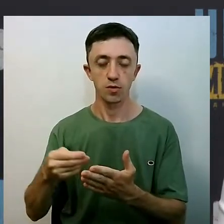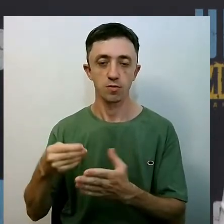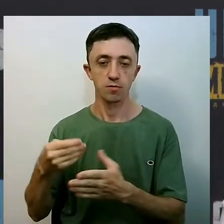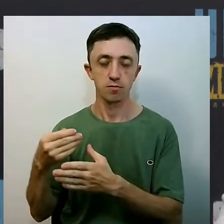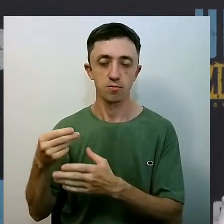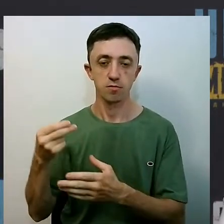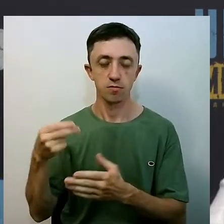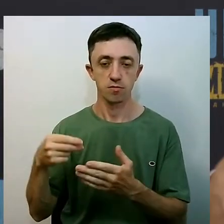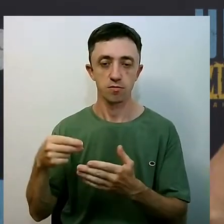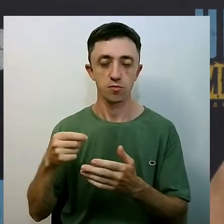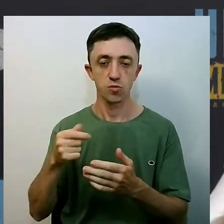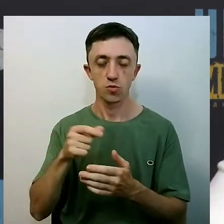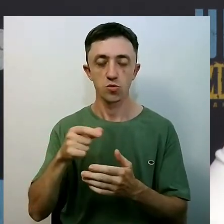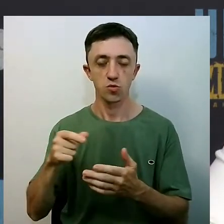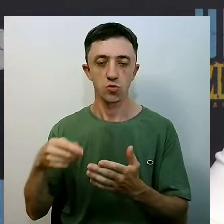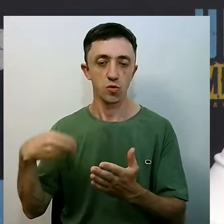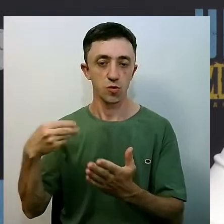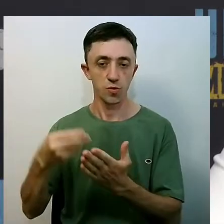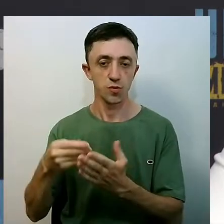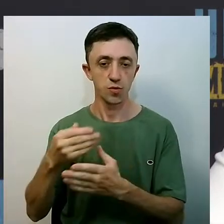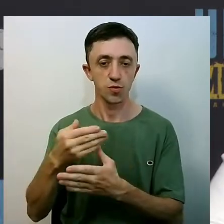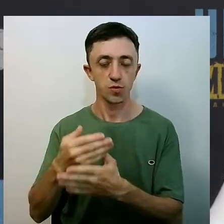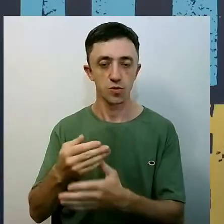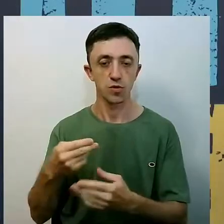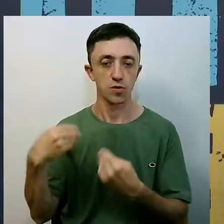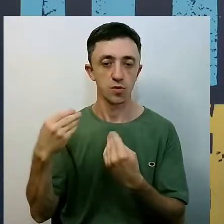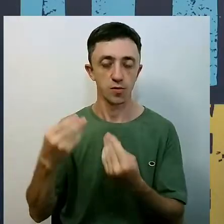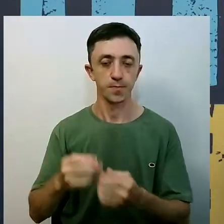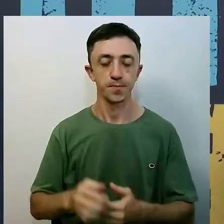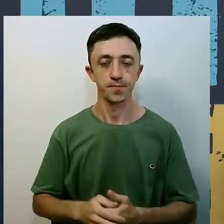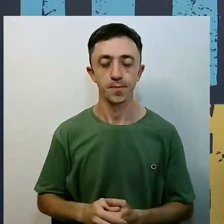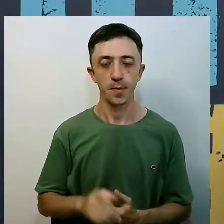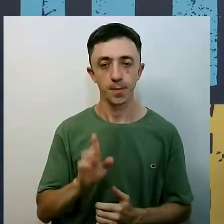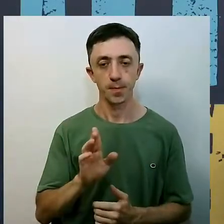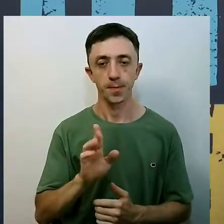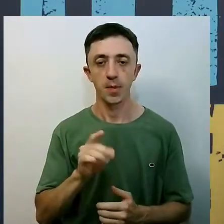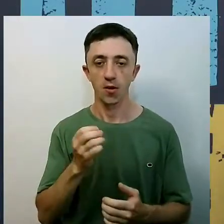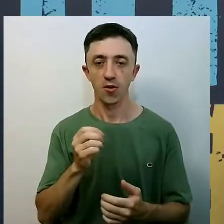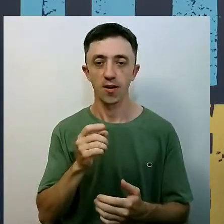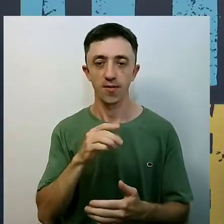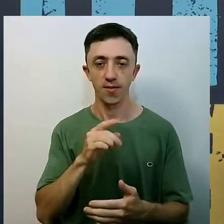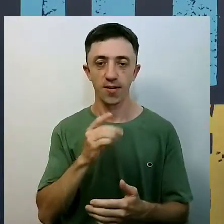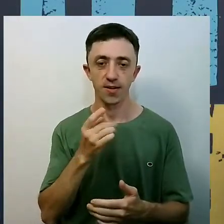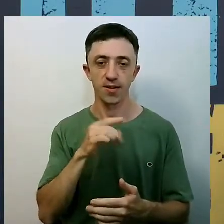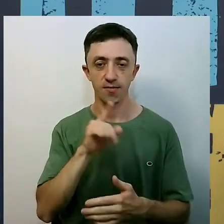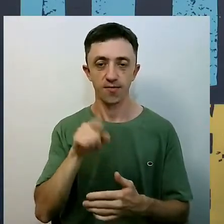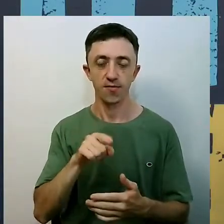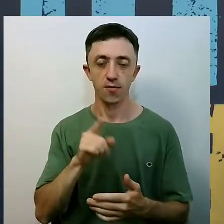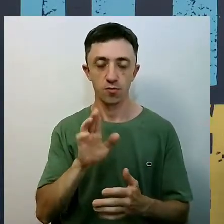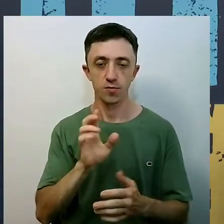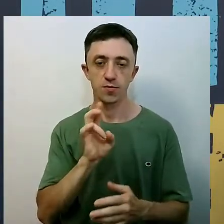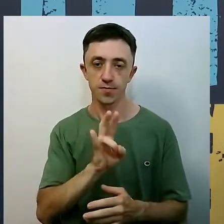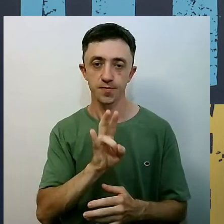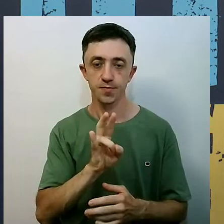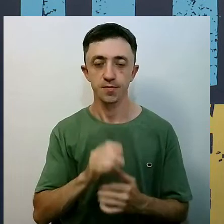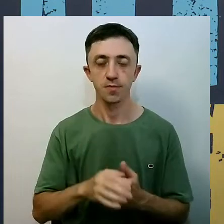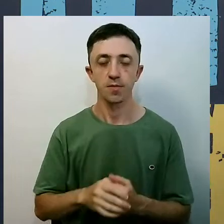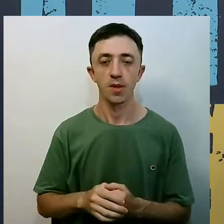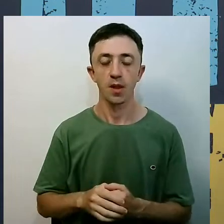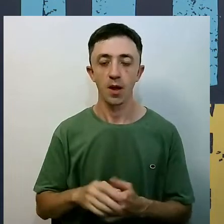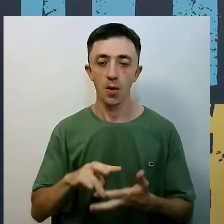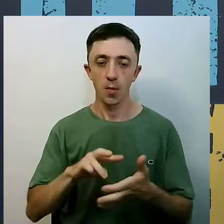attract investments for that. Let's stop here, and let's